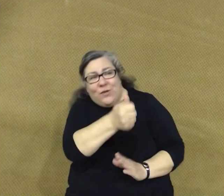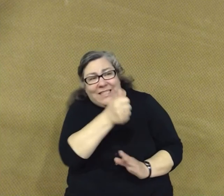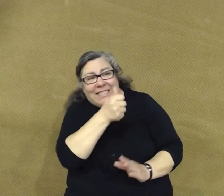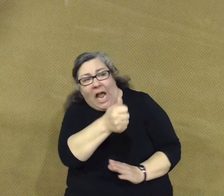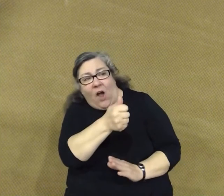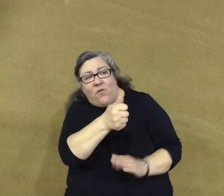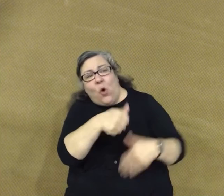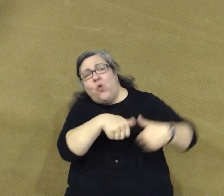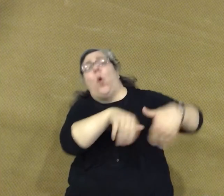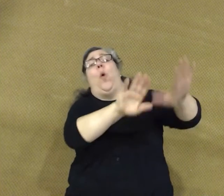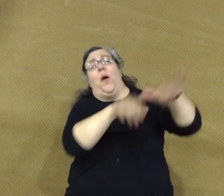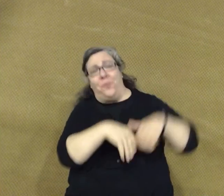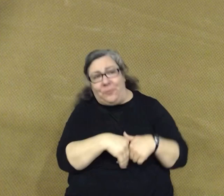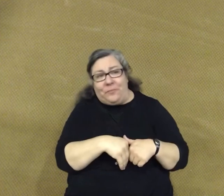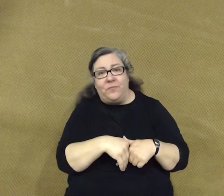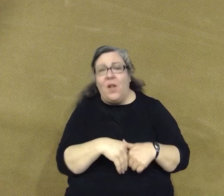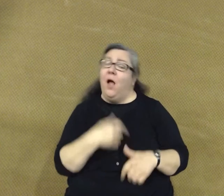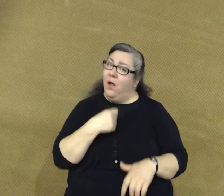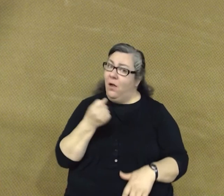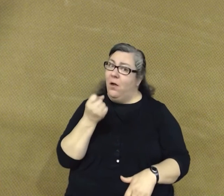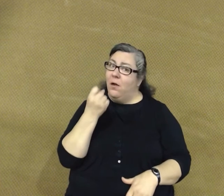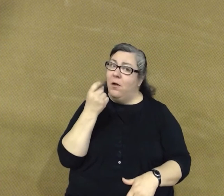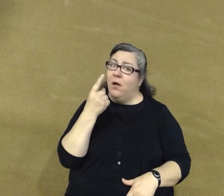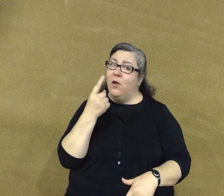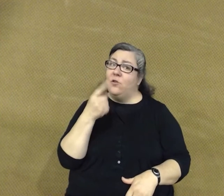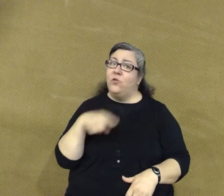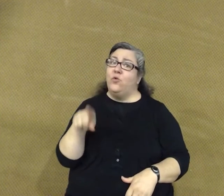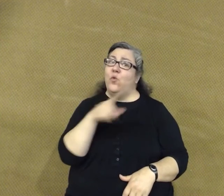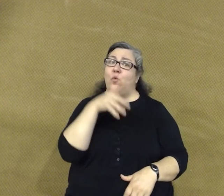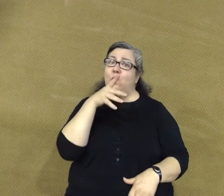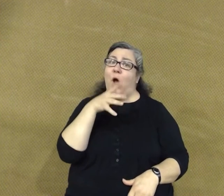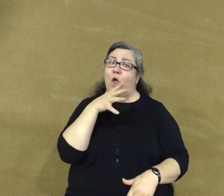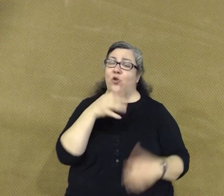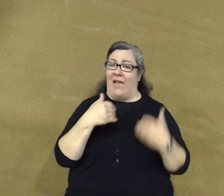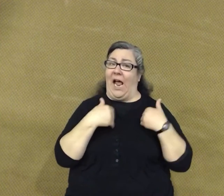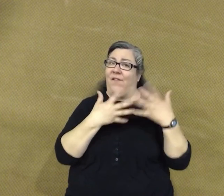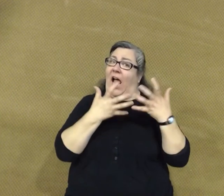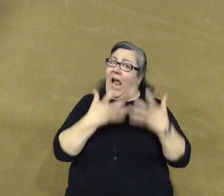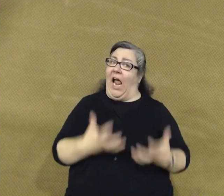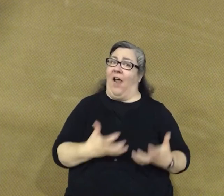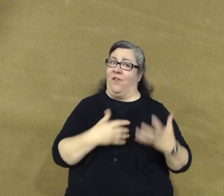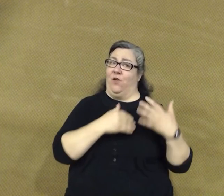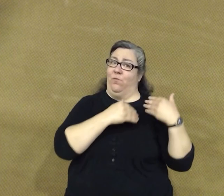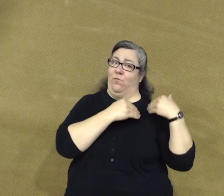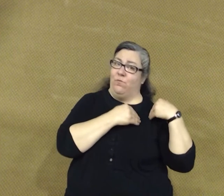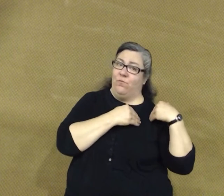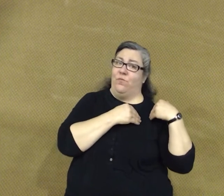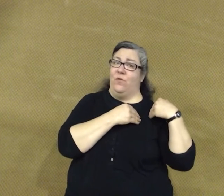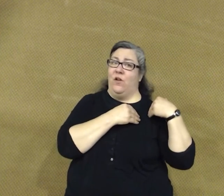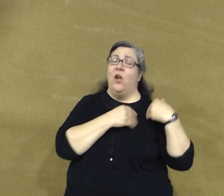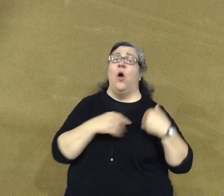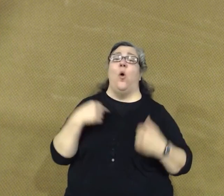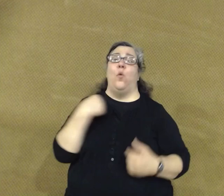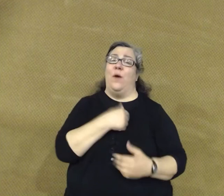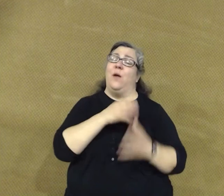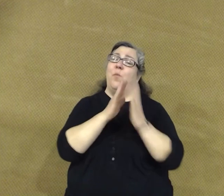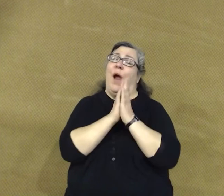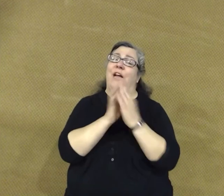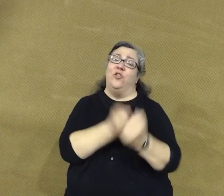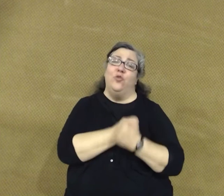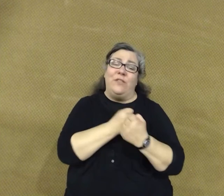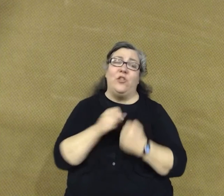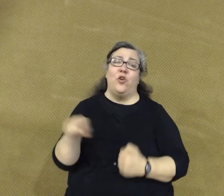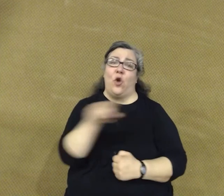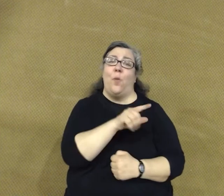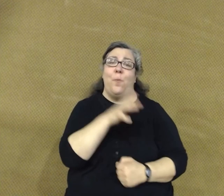me time. I understand that women are carrying a heavy load, and if anybody needs relief, your mom does. So we pray strength to her right